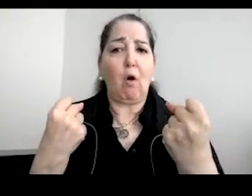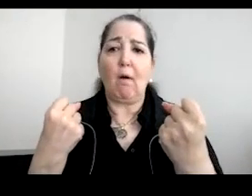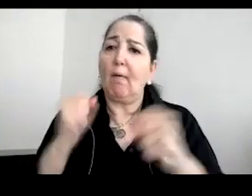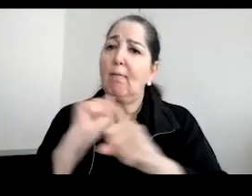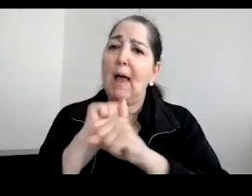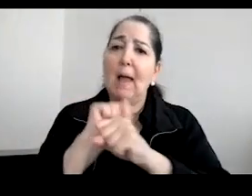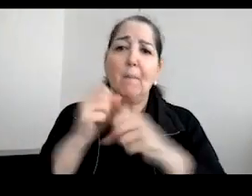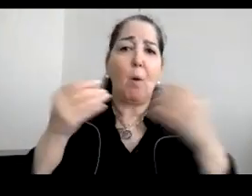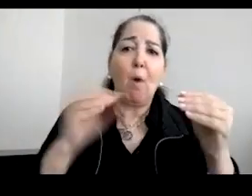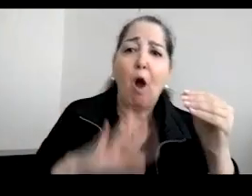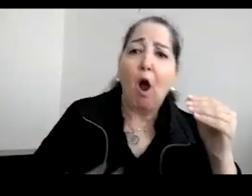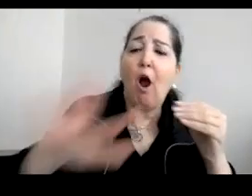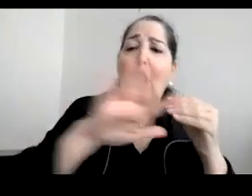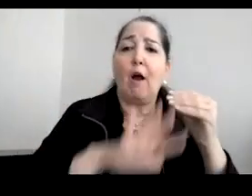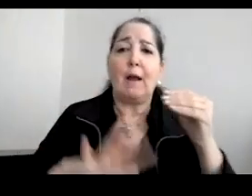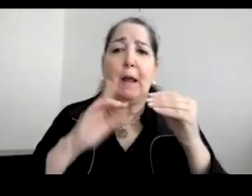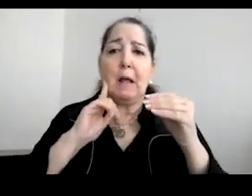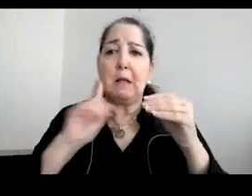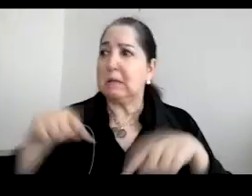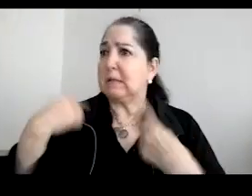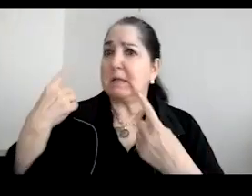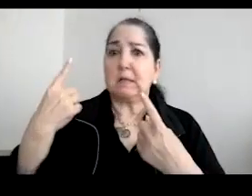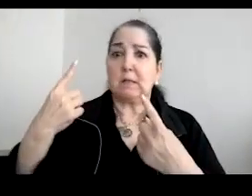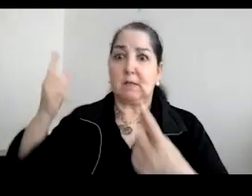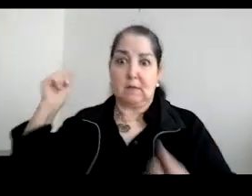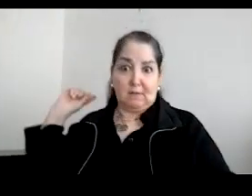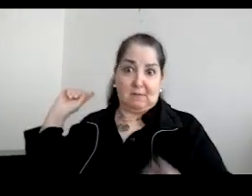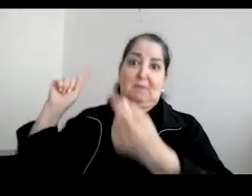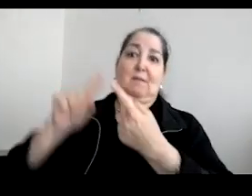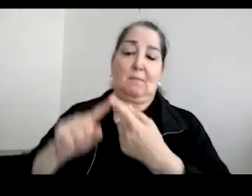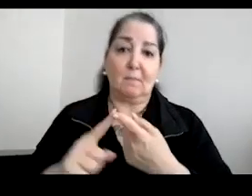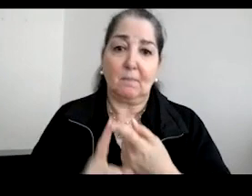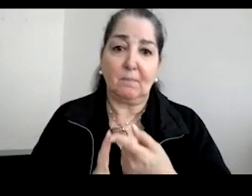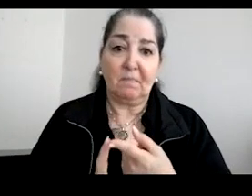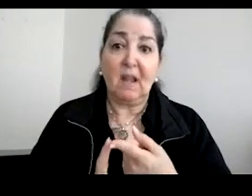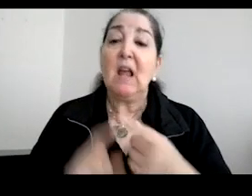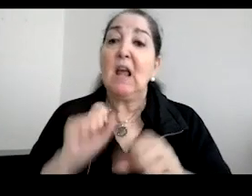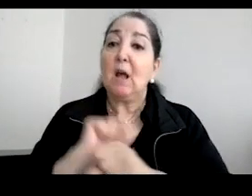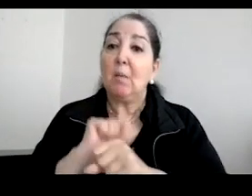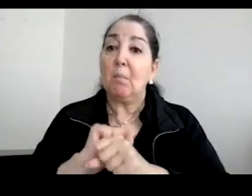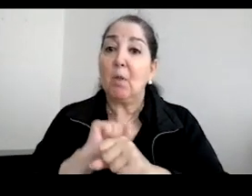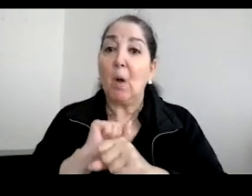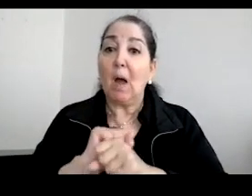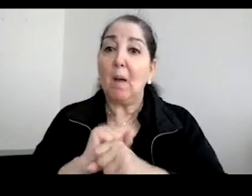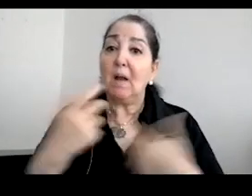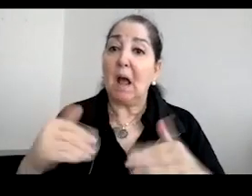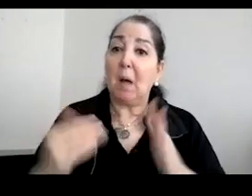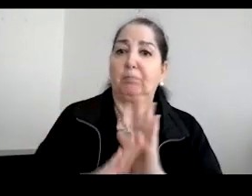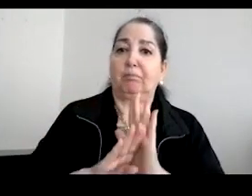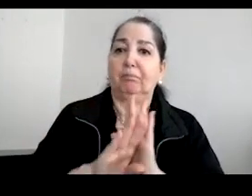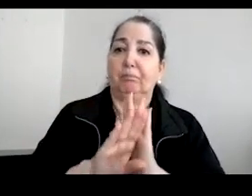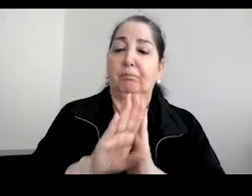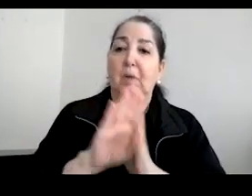markets in its history. So employment had been growing for more than 10 years straight since the end of the Great Recession back